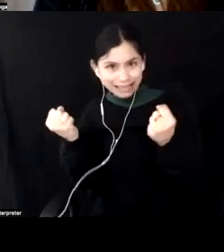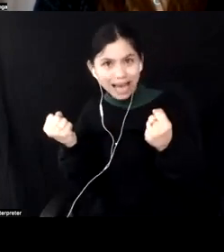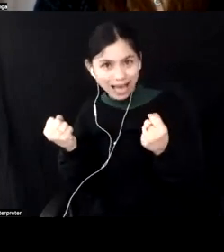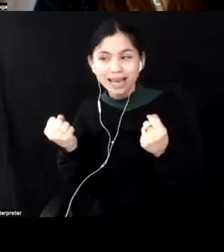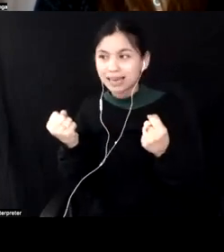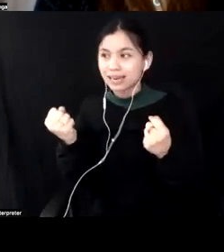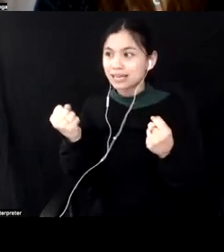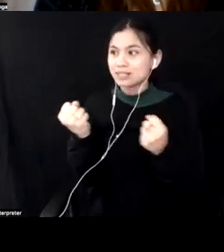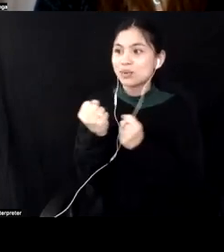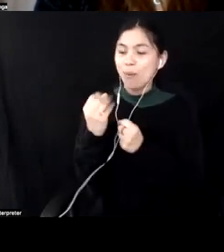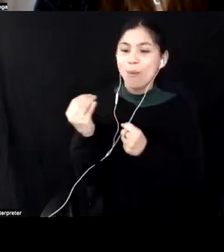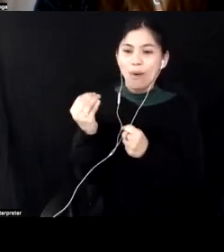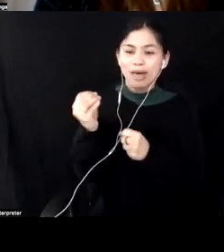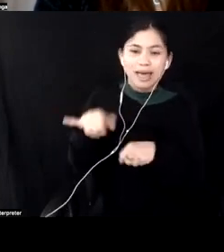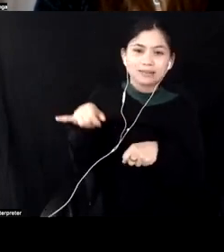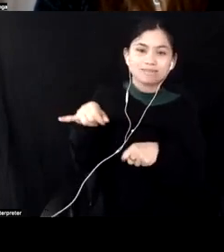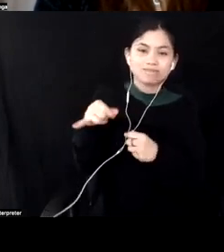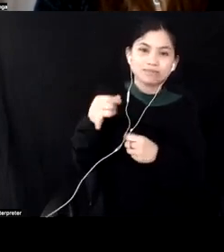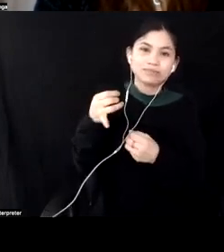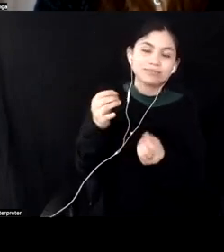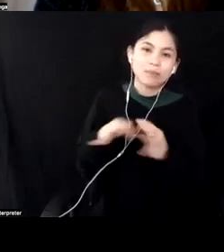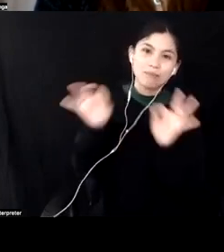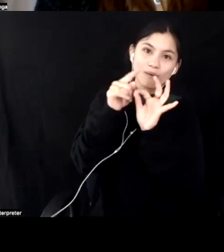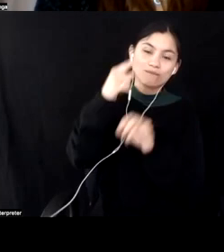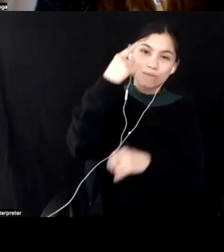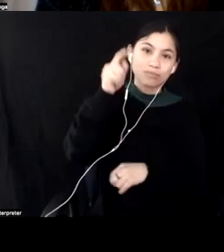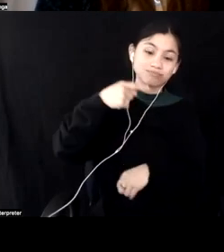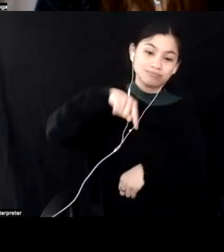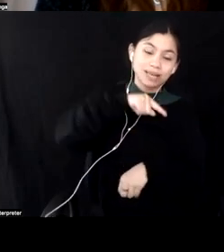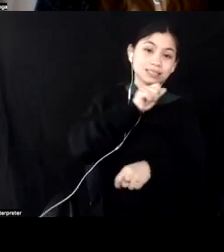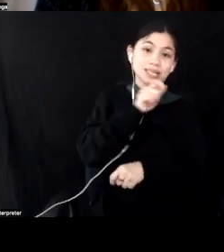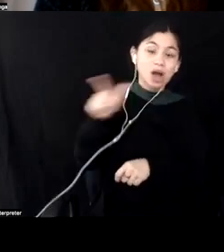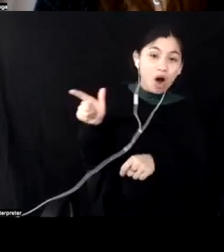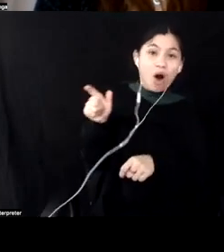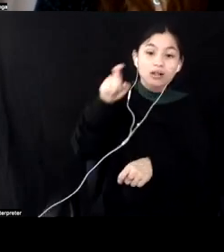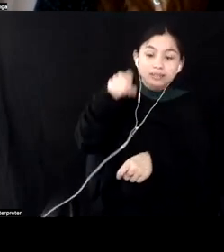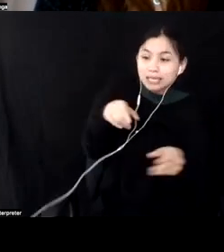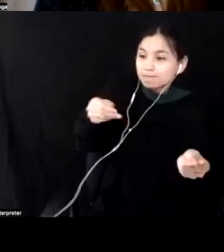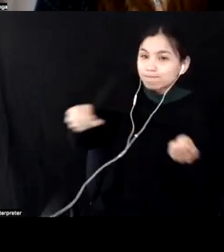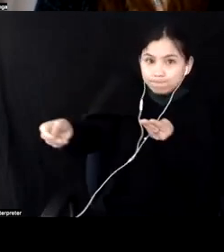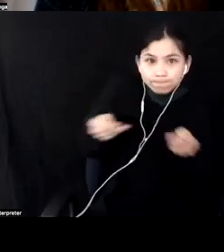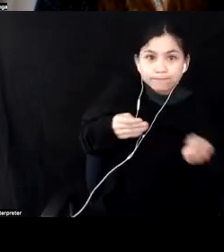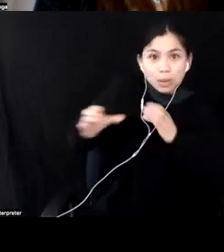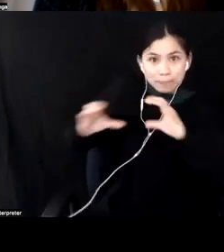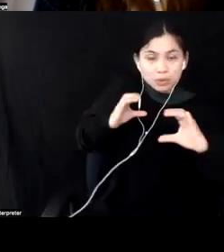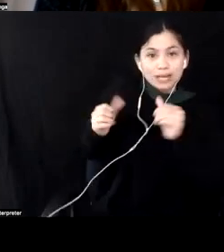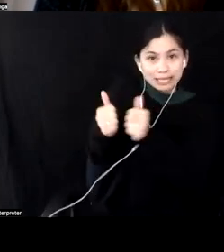so it's important for us that we all facilitate that communication.